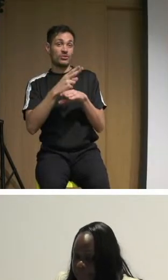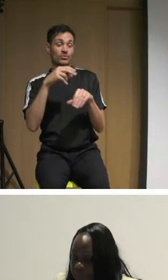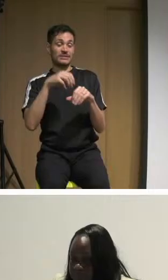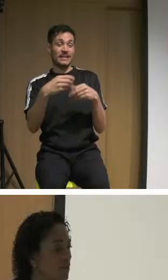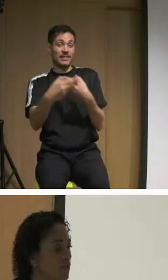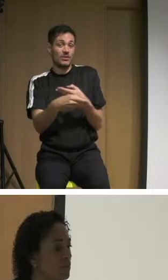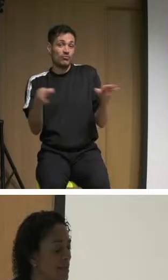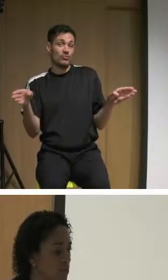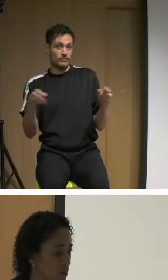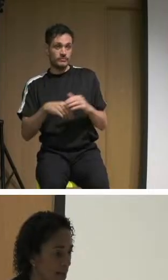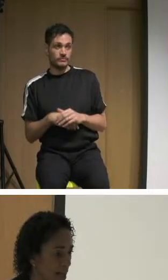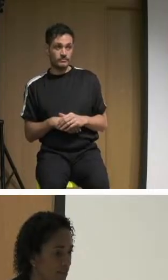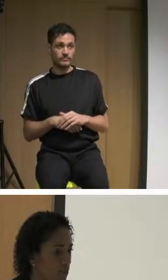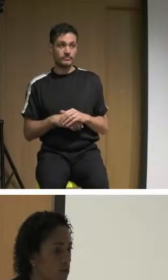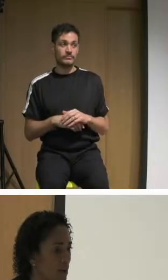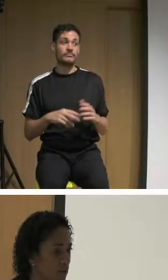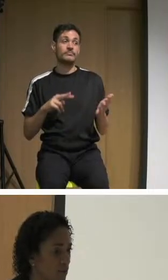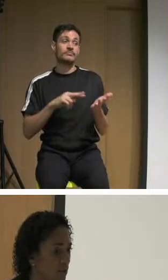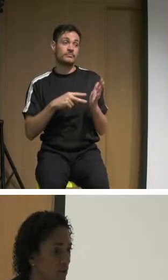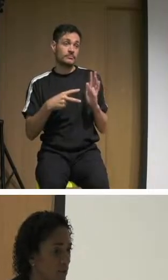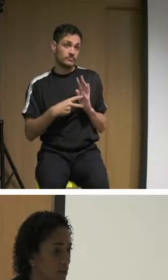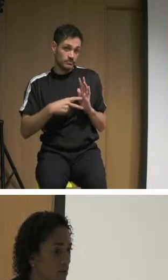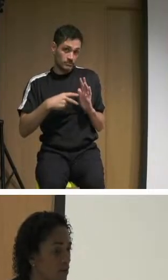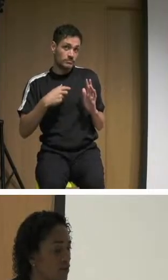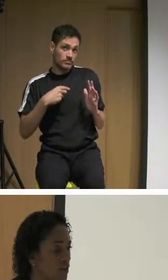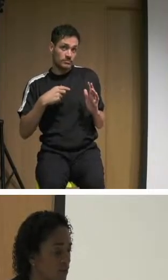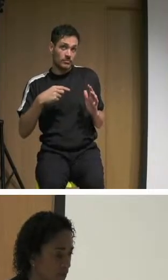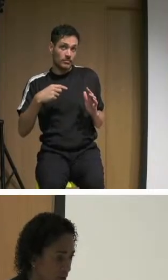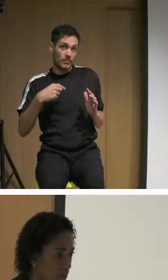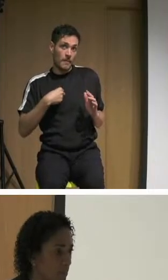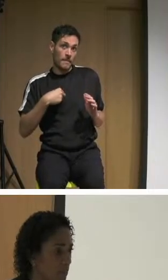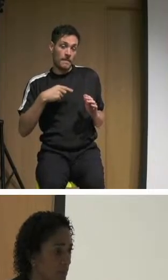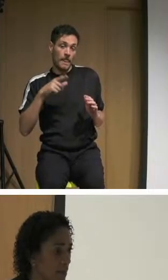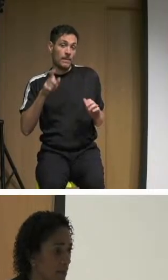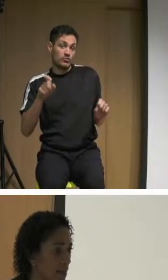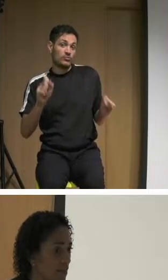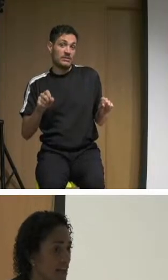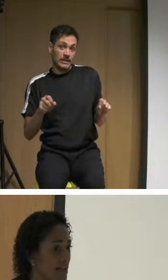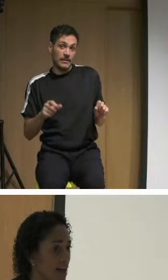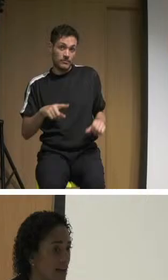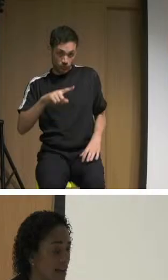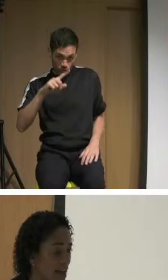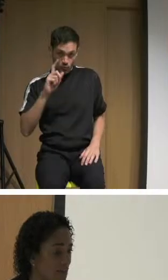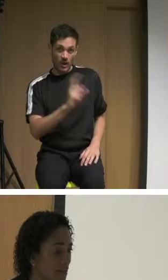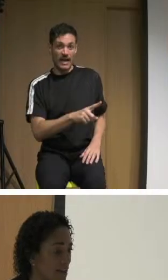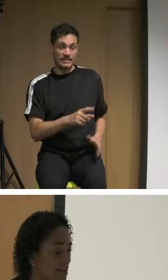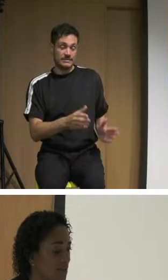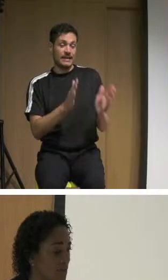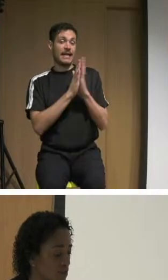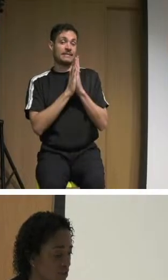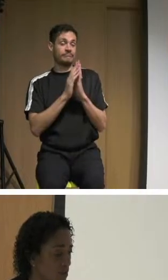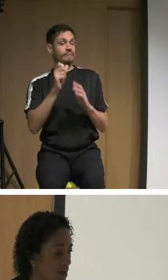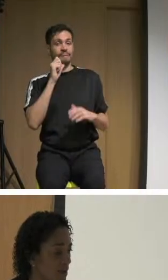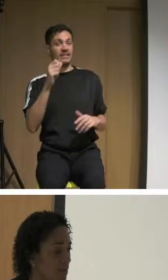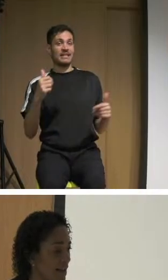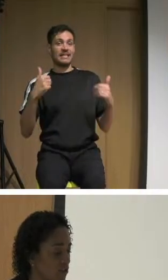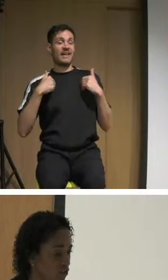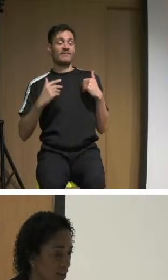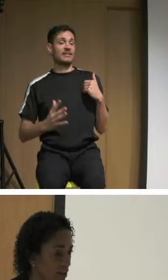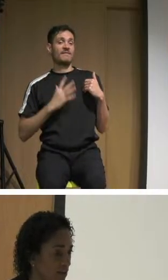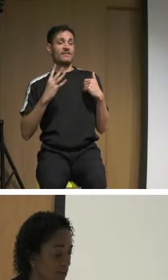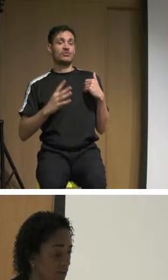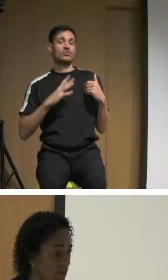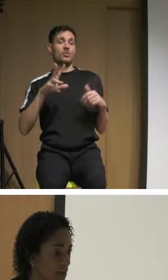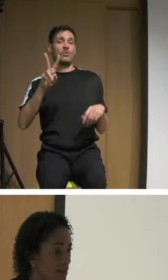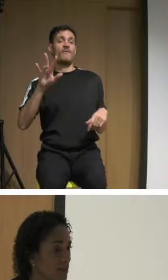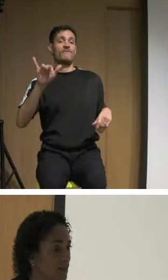It is okay for me to have asked the question to confirm that not having an official vice